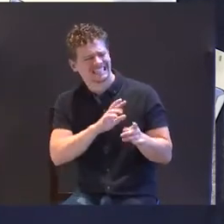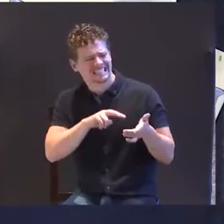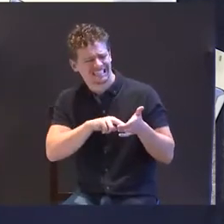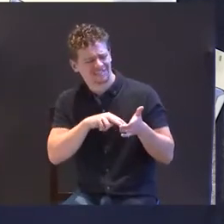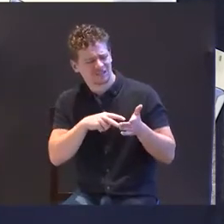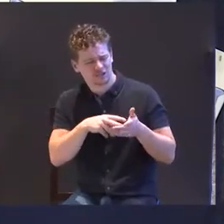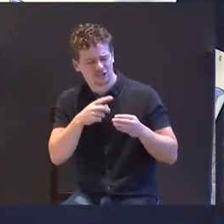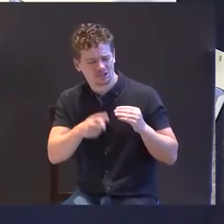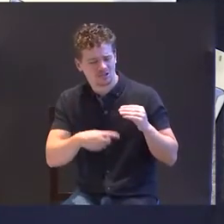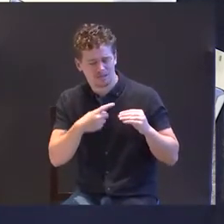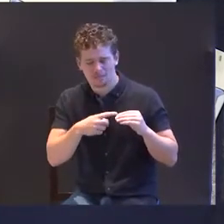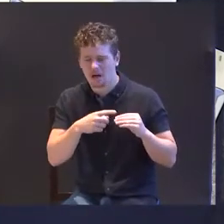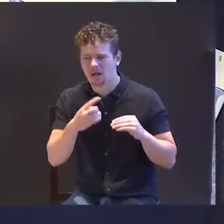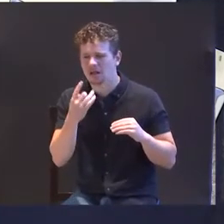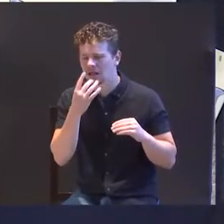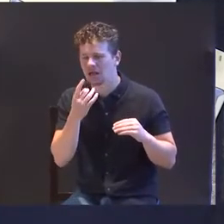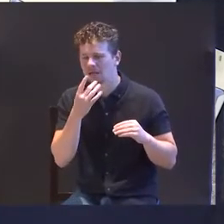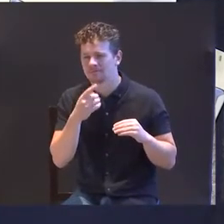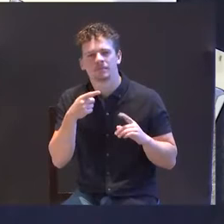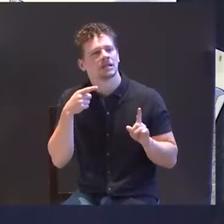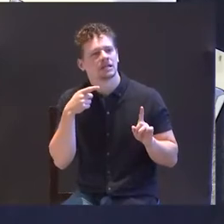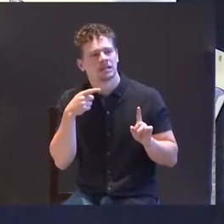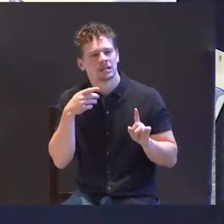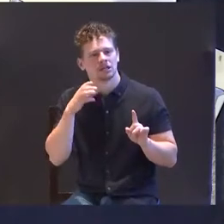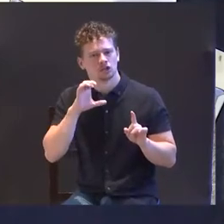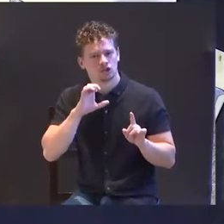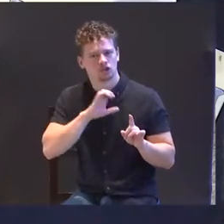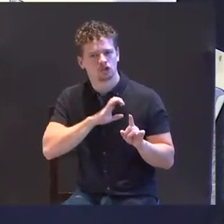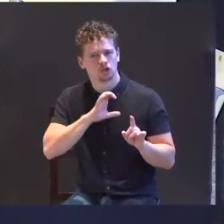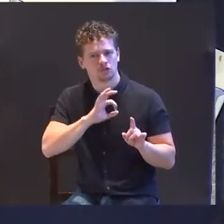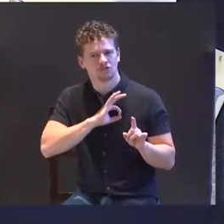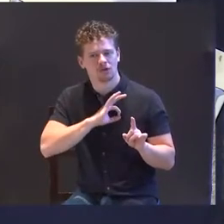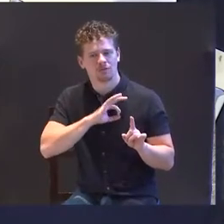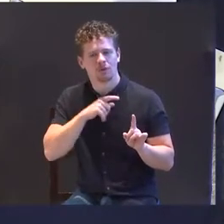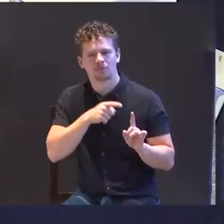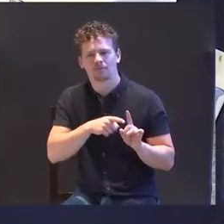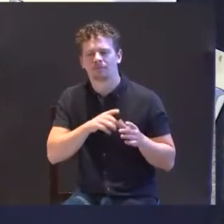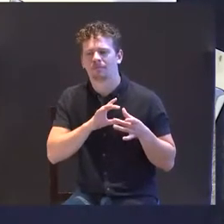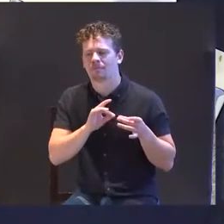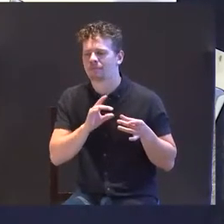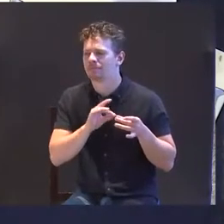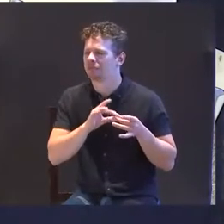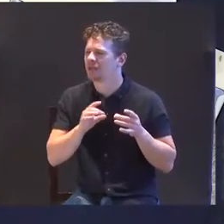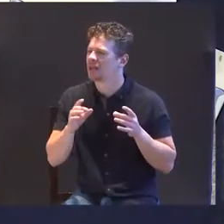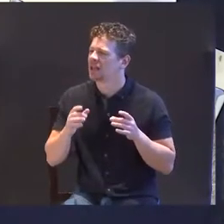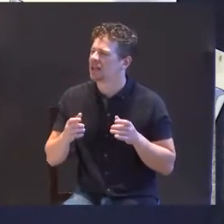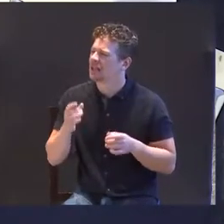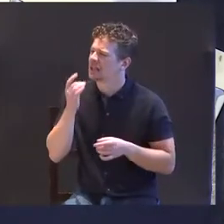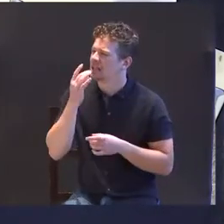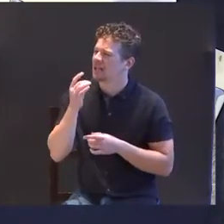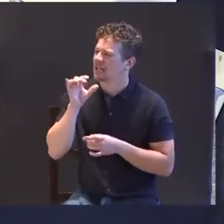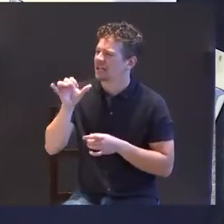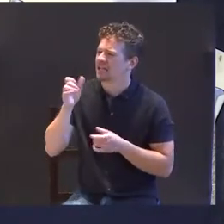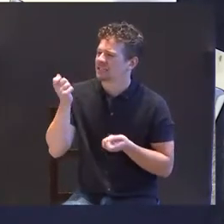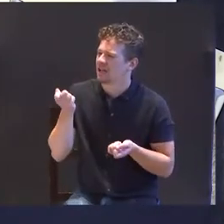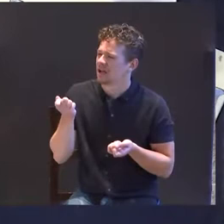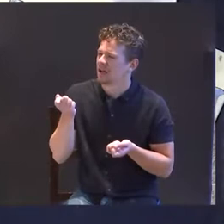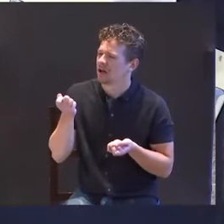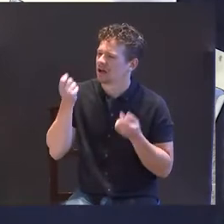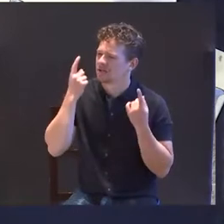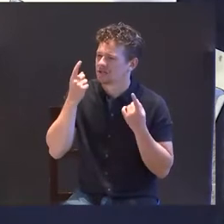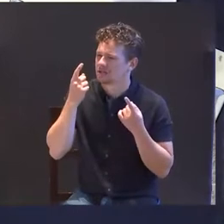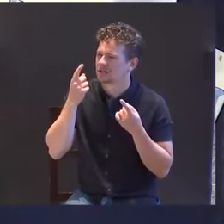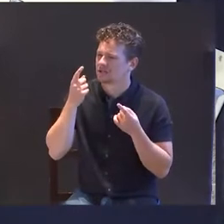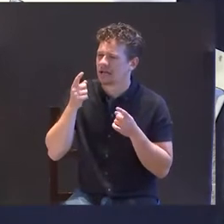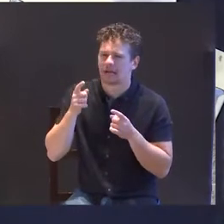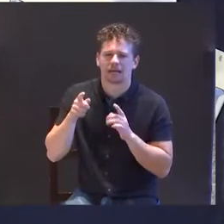light. And this is what he says when he says, shed a little light. He says, light is that understanding principle in mind. In divine